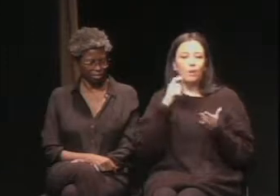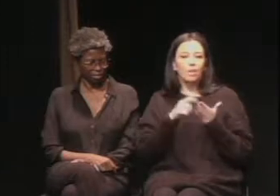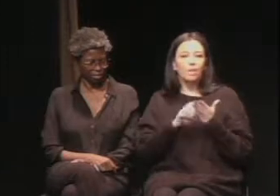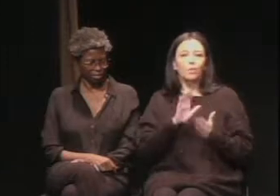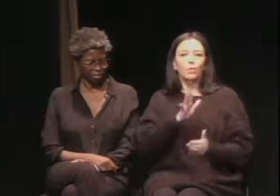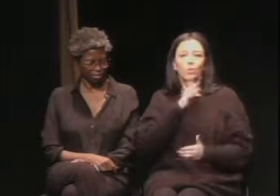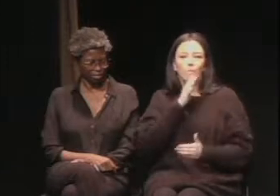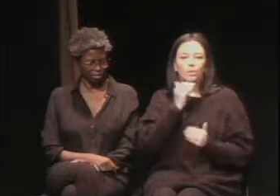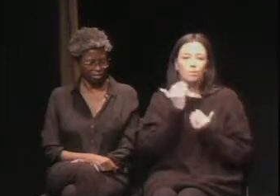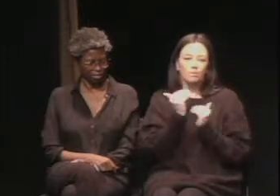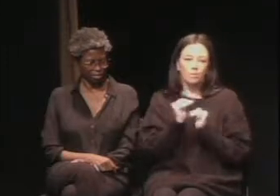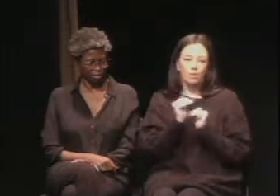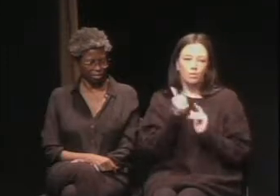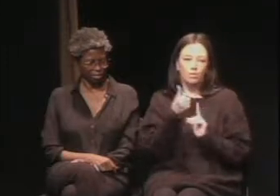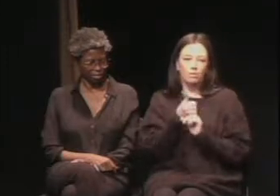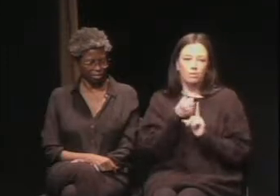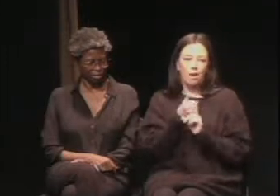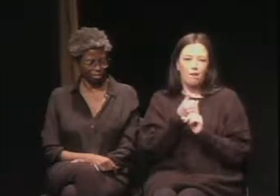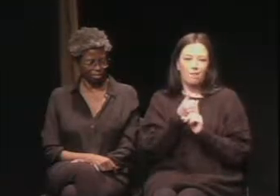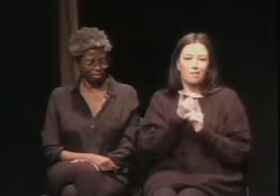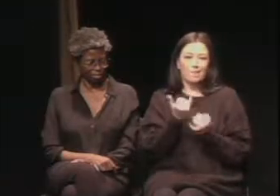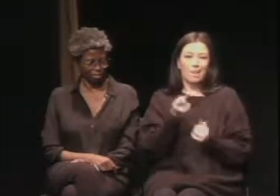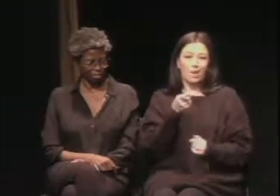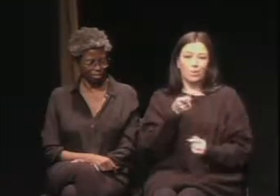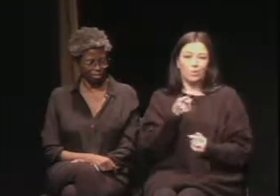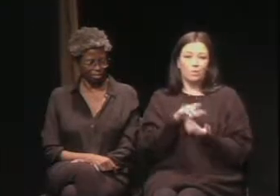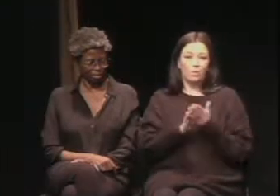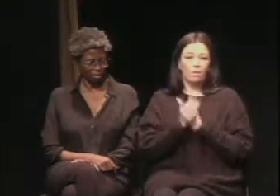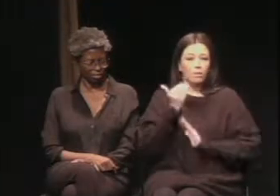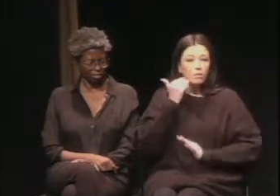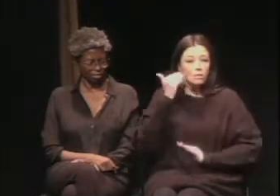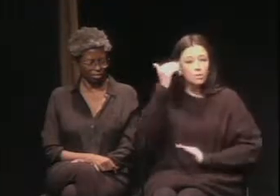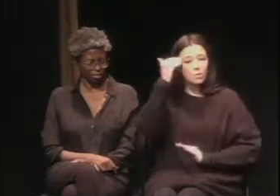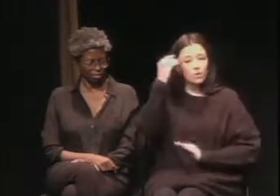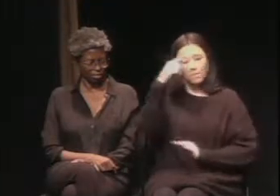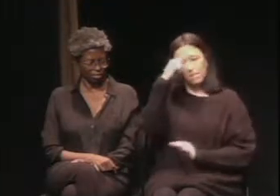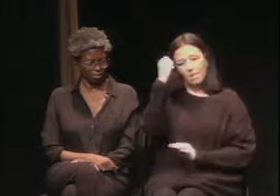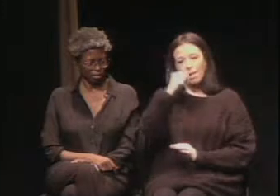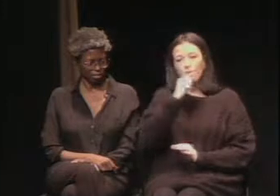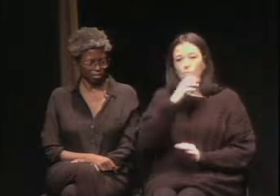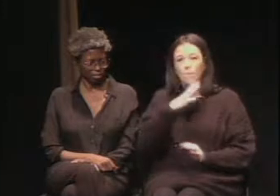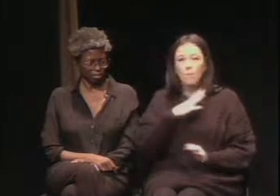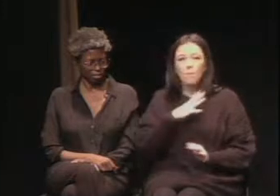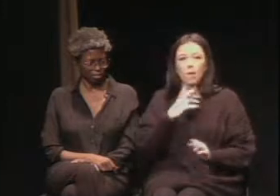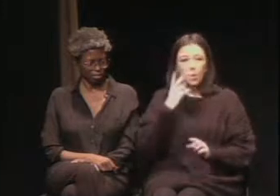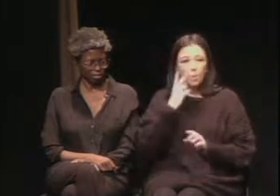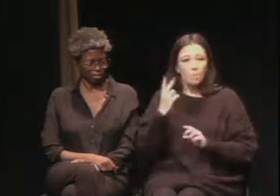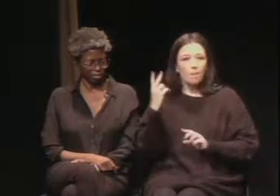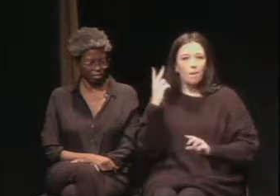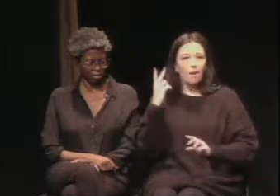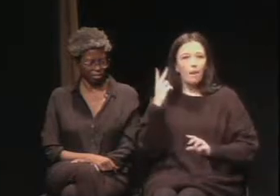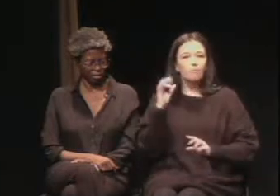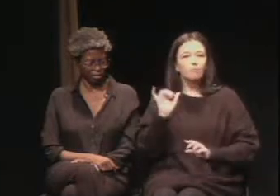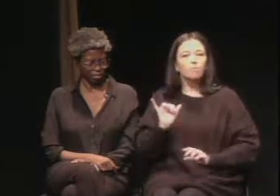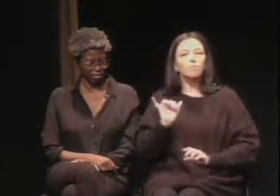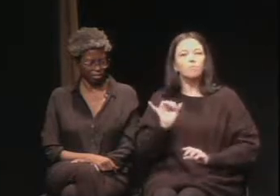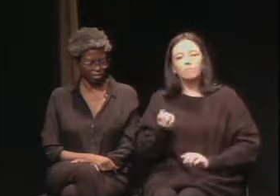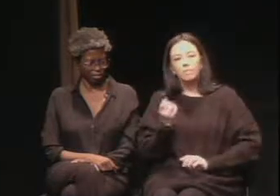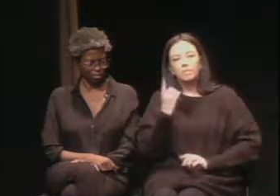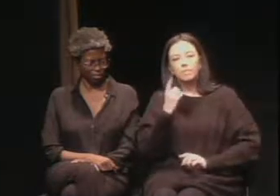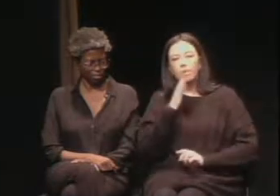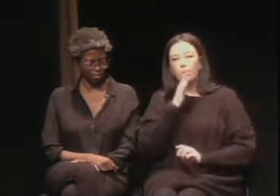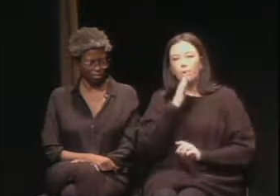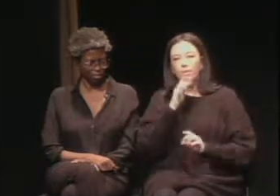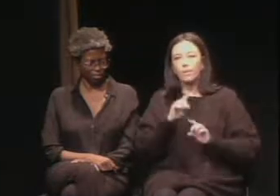mother's limitations, because now you're an adult, you're a woman, you're a black woman. You can look back and reflect and understand your mother